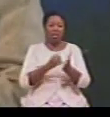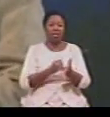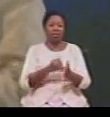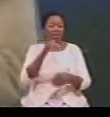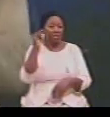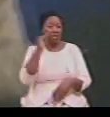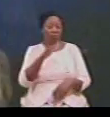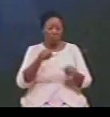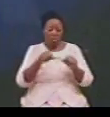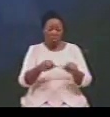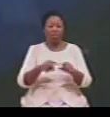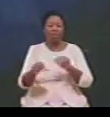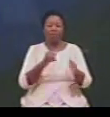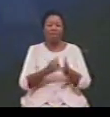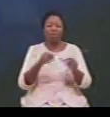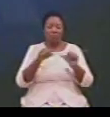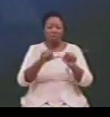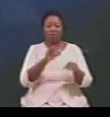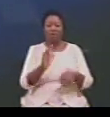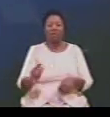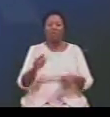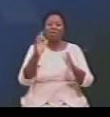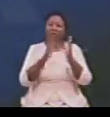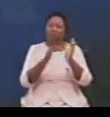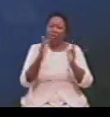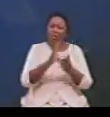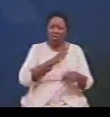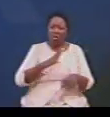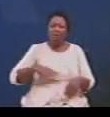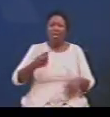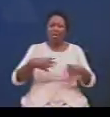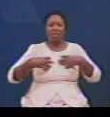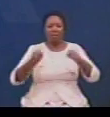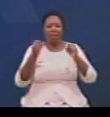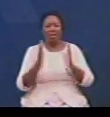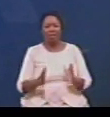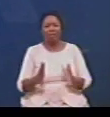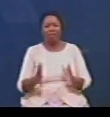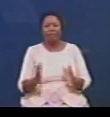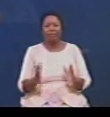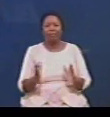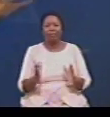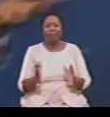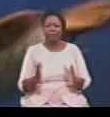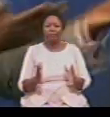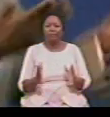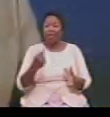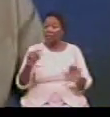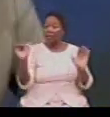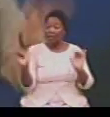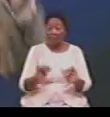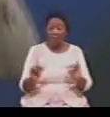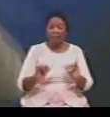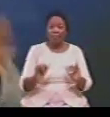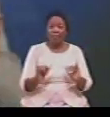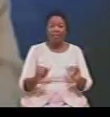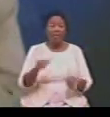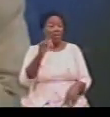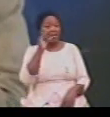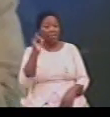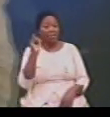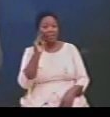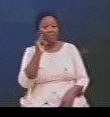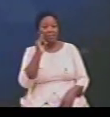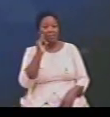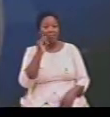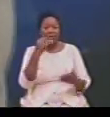it perpetually. Jesus Christ, the healer, the same